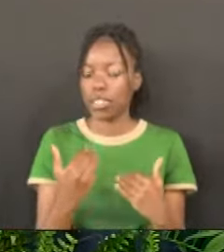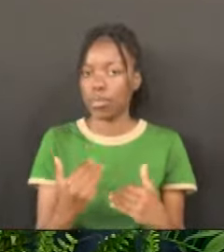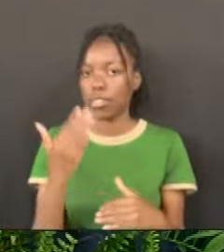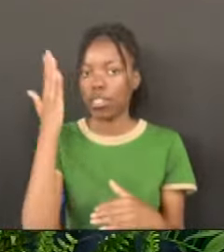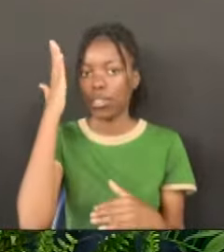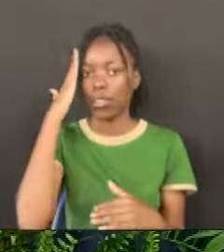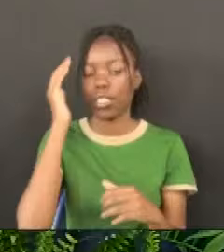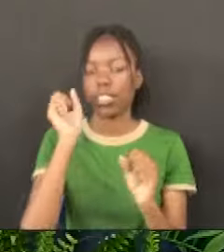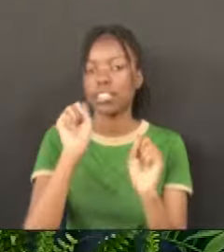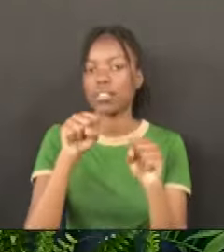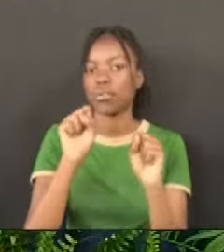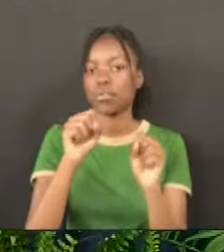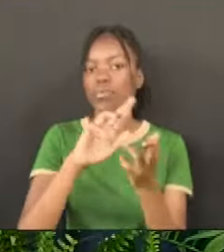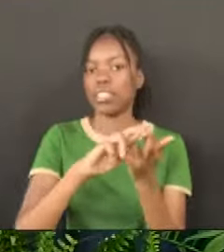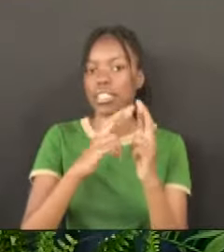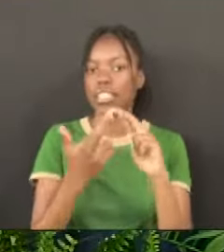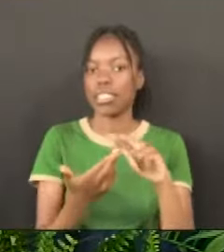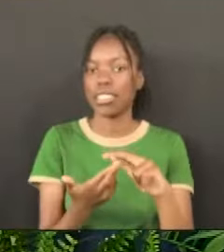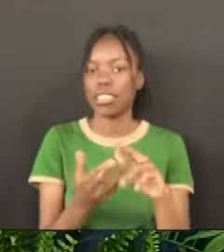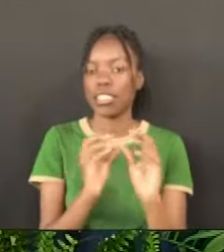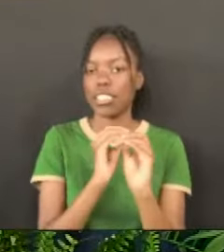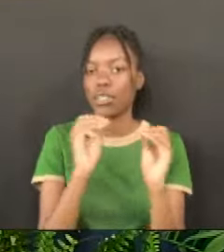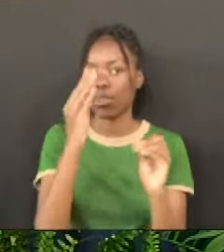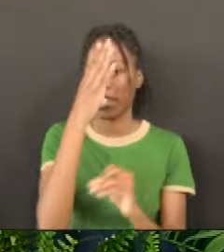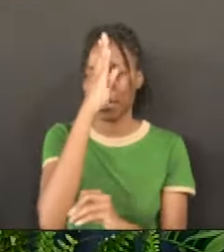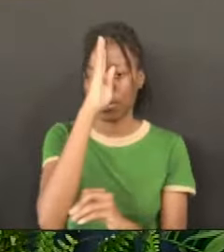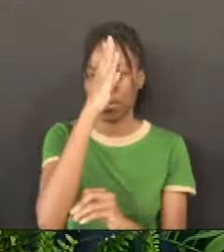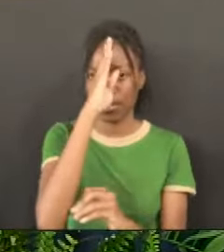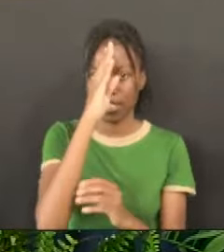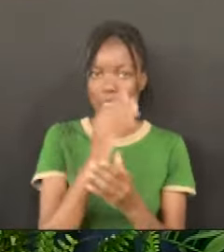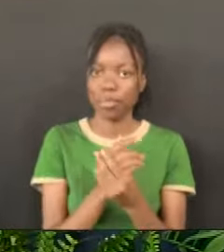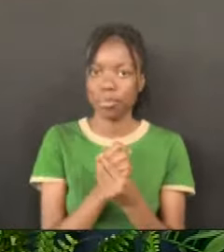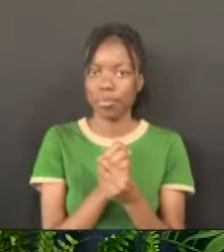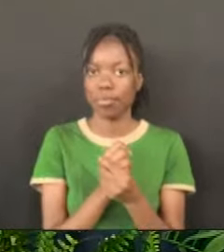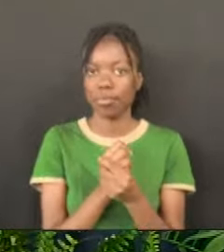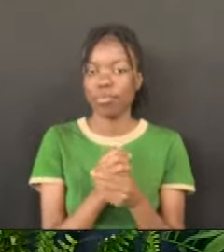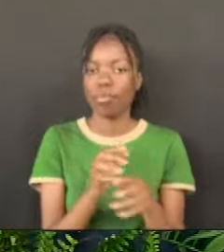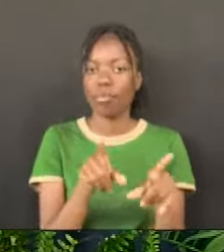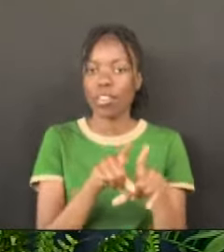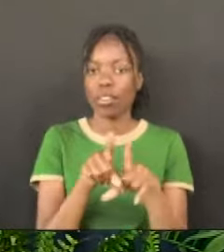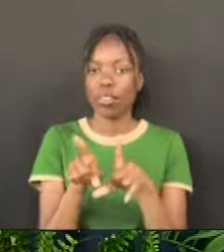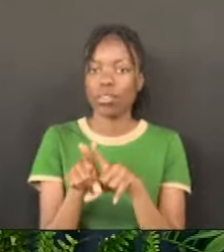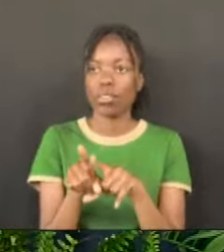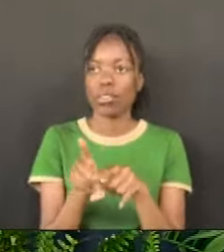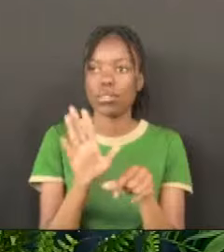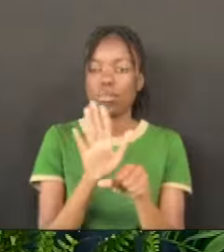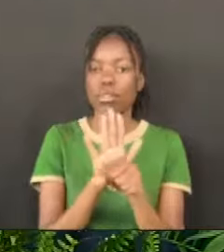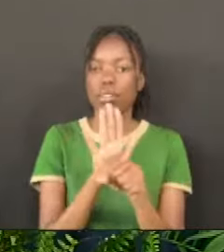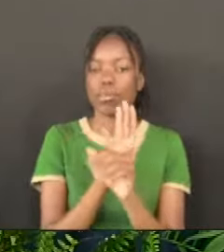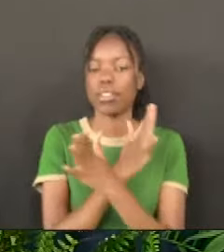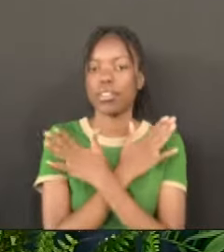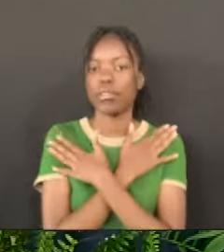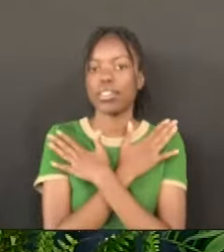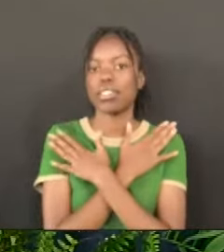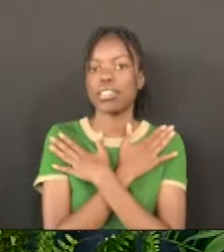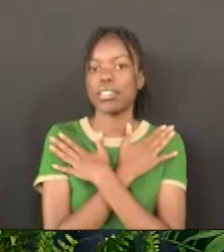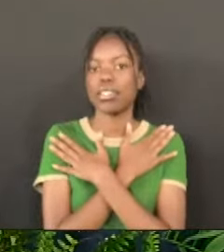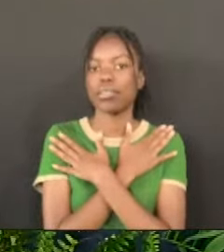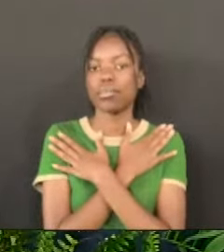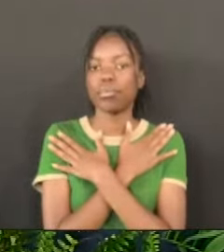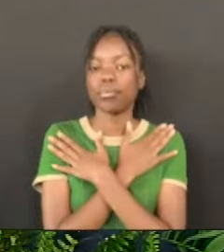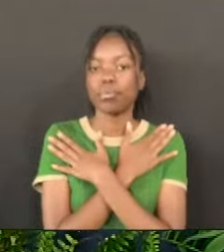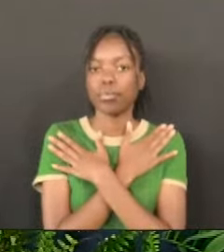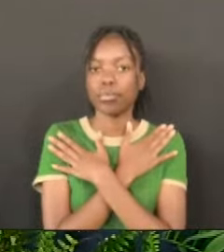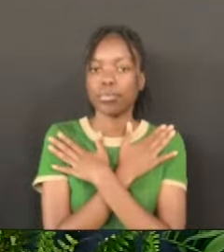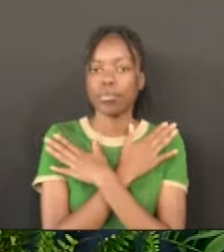related. There is no doubt. And also many friends in the congregation. So I'm